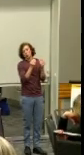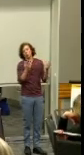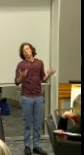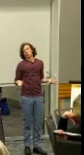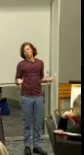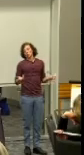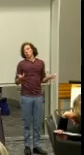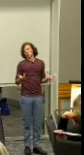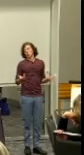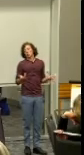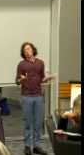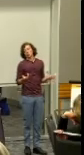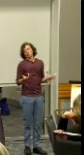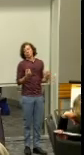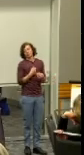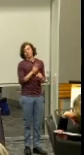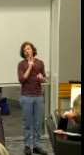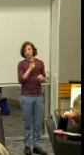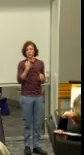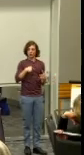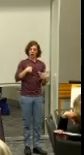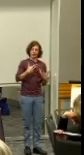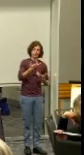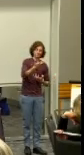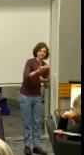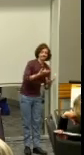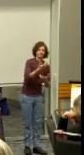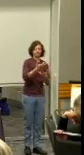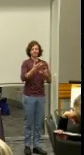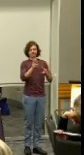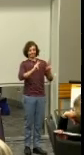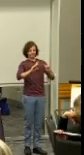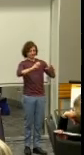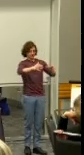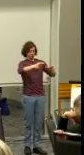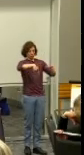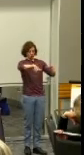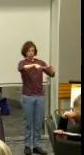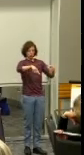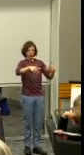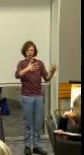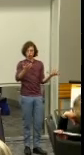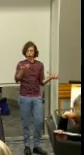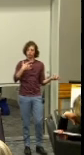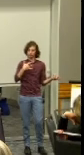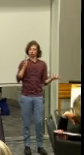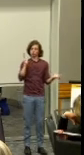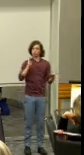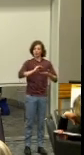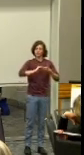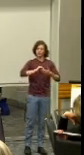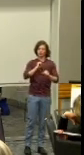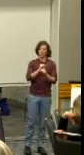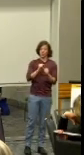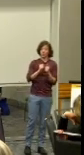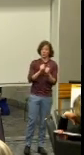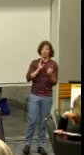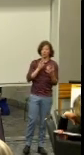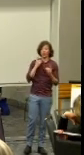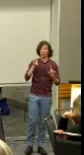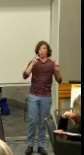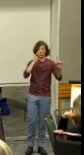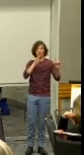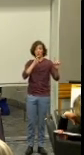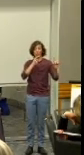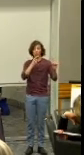that we're speaking with the populations that they sort of work with, and so our goal is to really sort of work